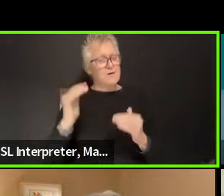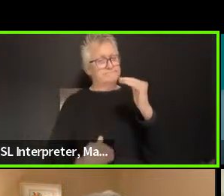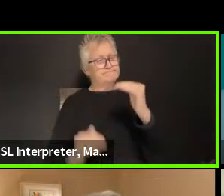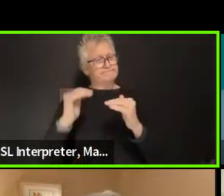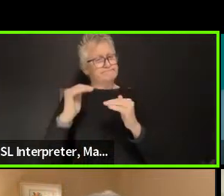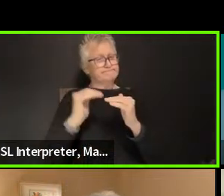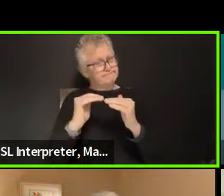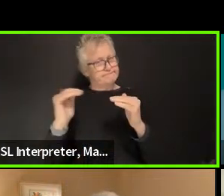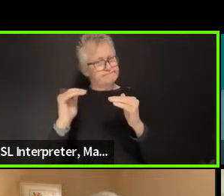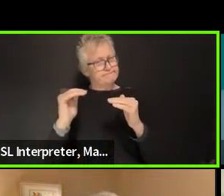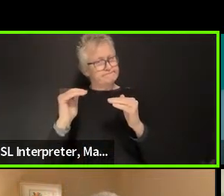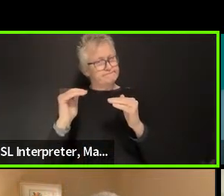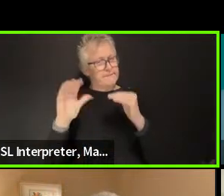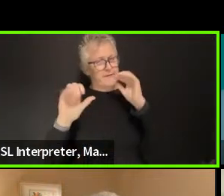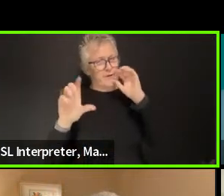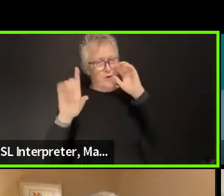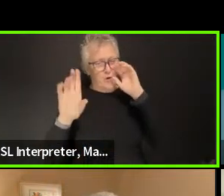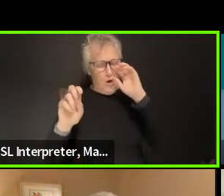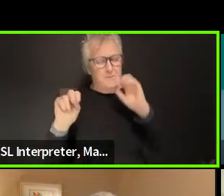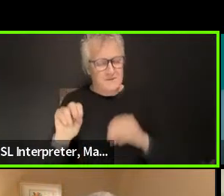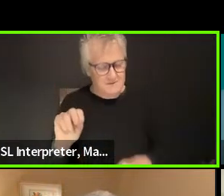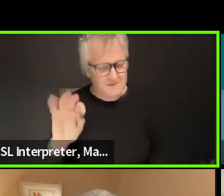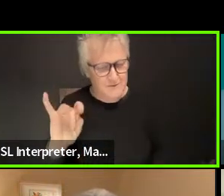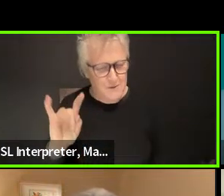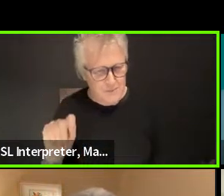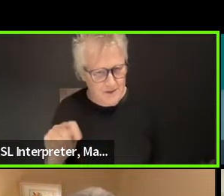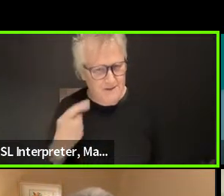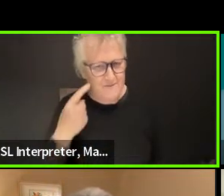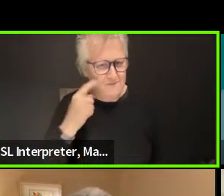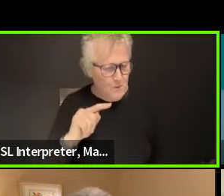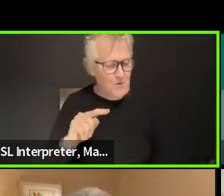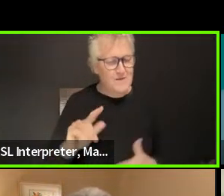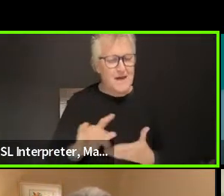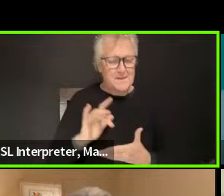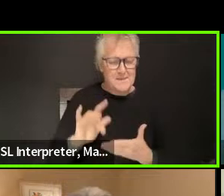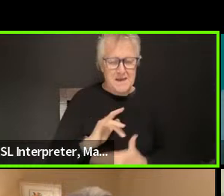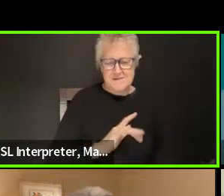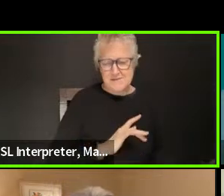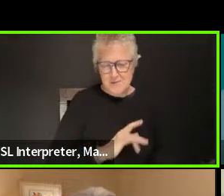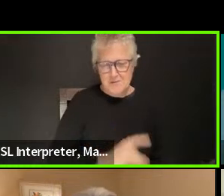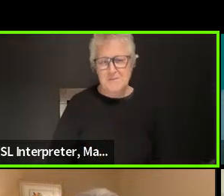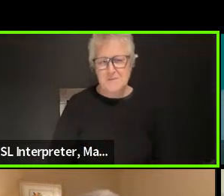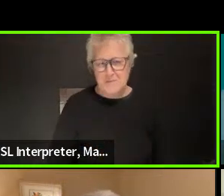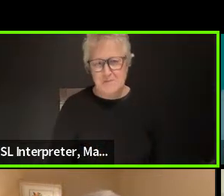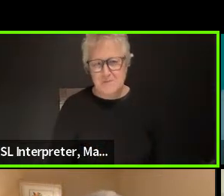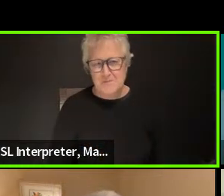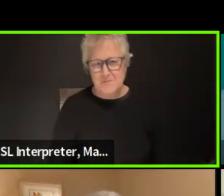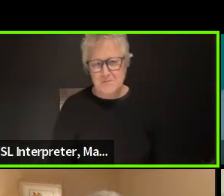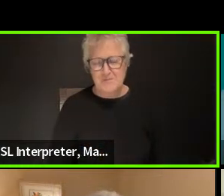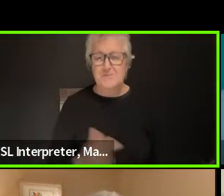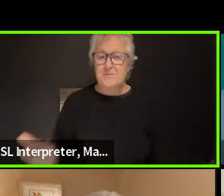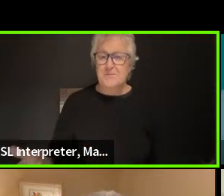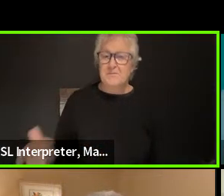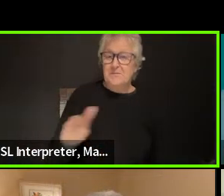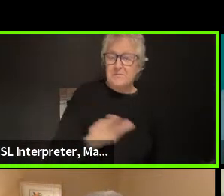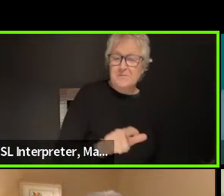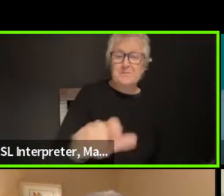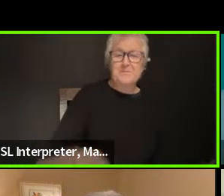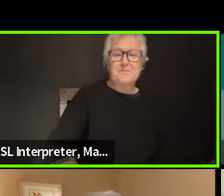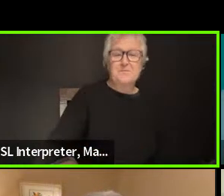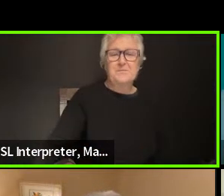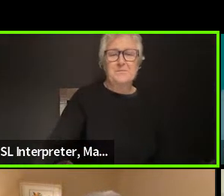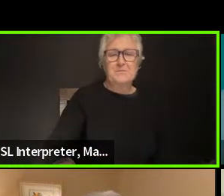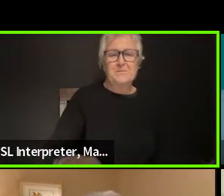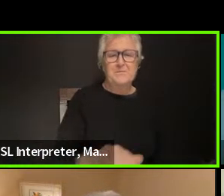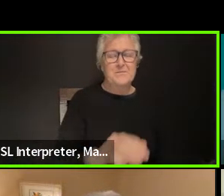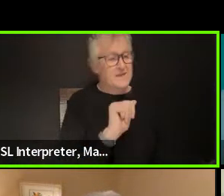Good evening, everyone. Aiden Gronauer, they, them, or he, him pronouns. Let's see. This is a really good question, Dr.